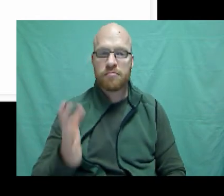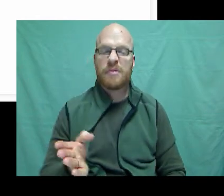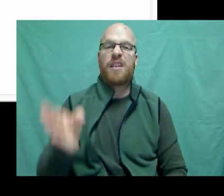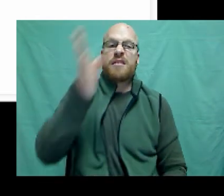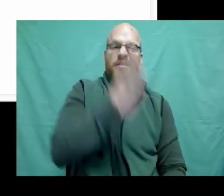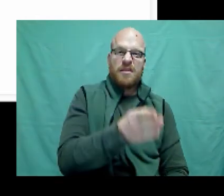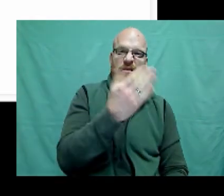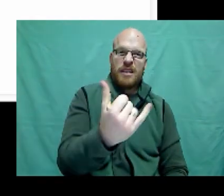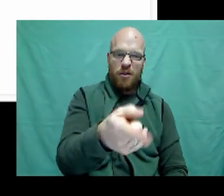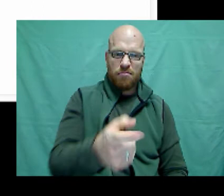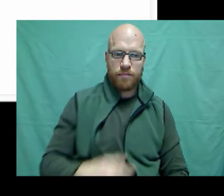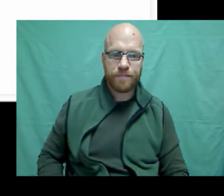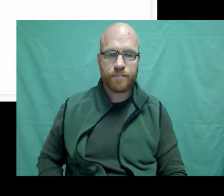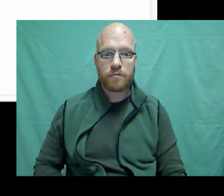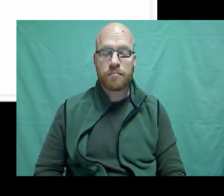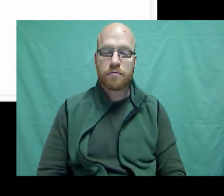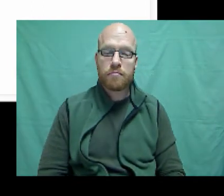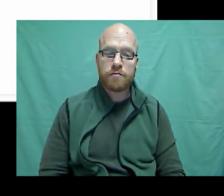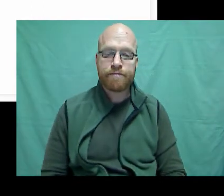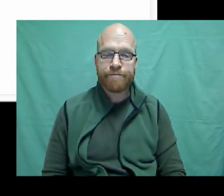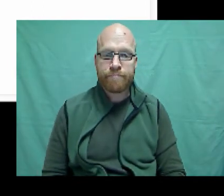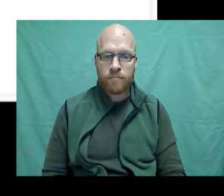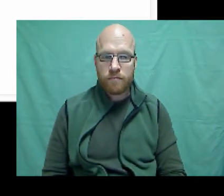Now the other side.